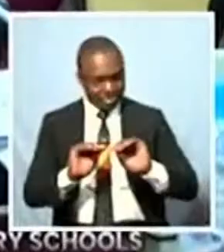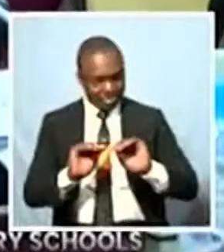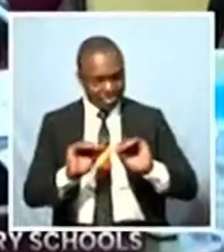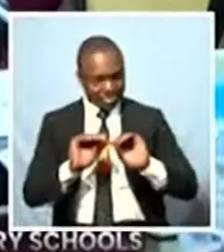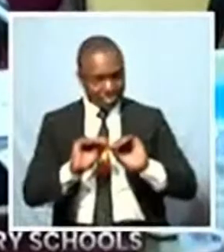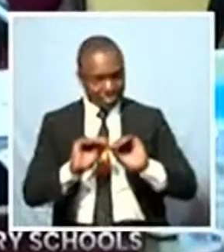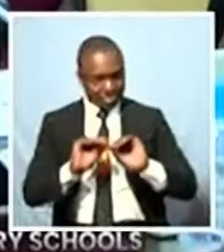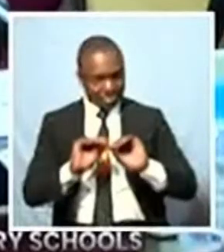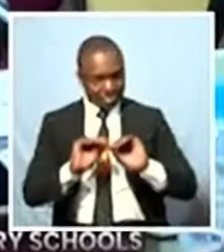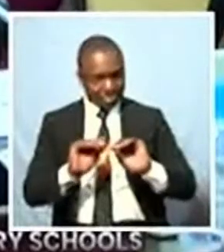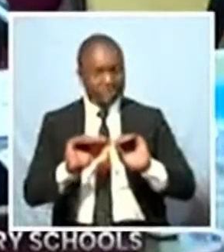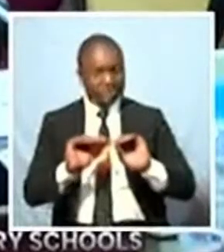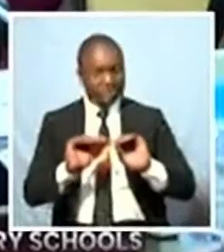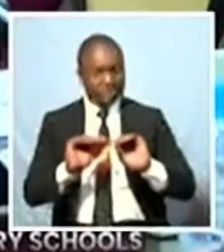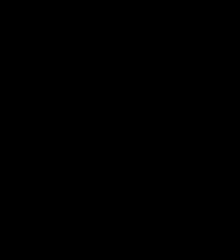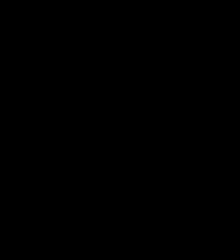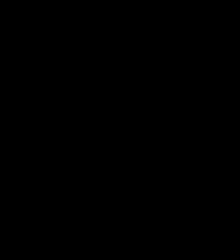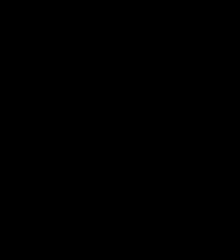including